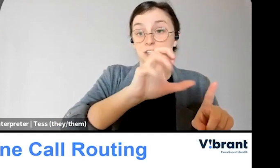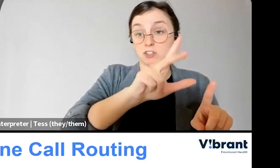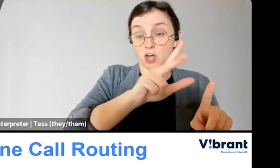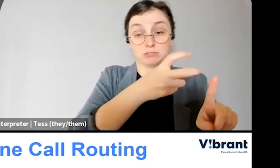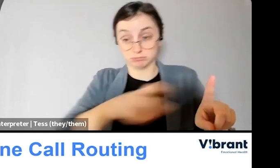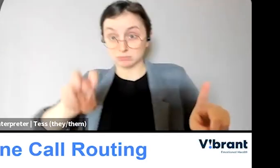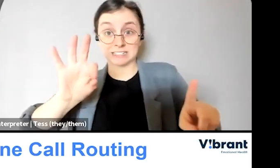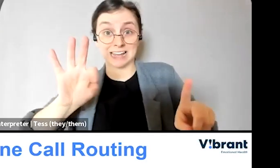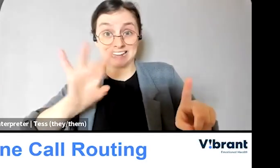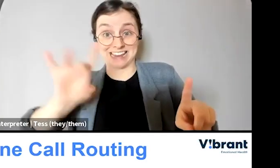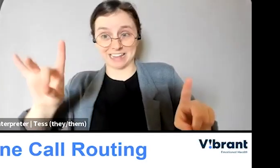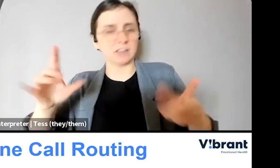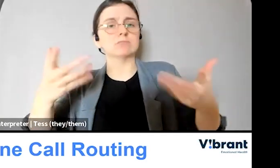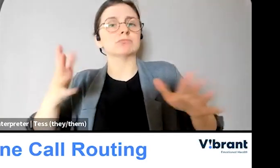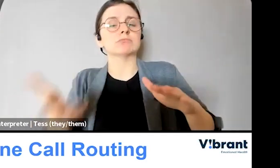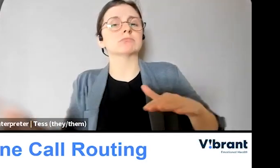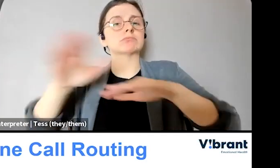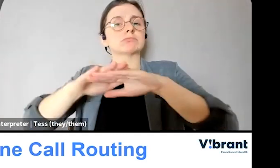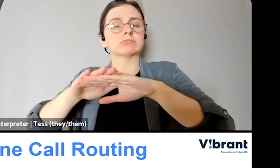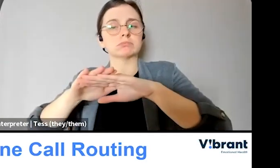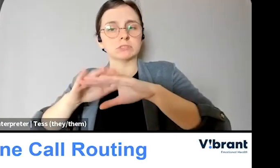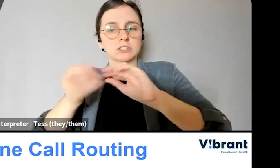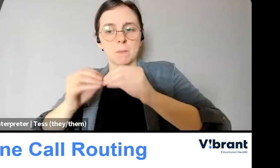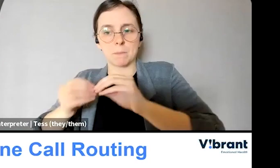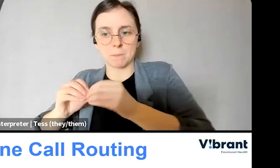the value in having better access